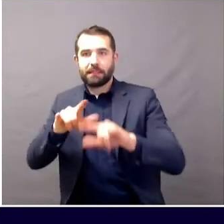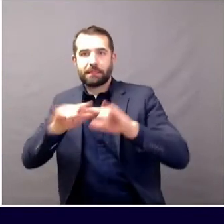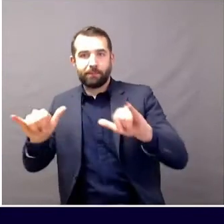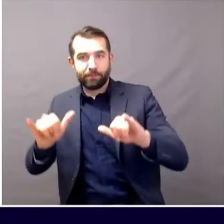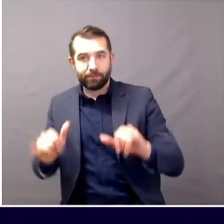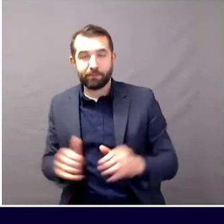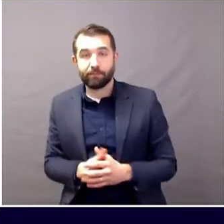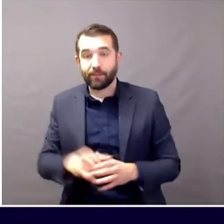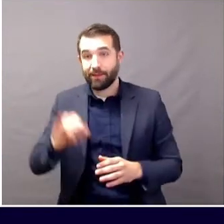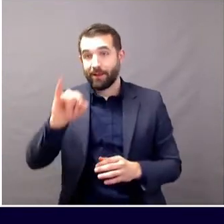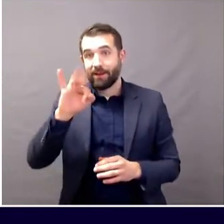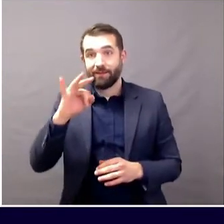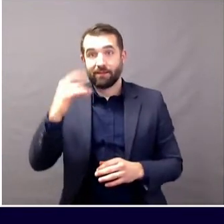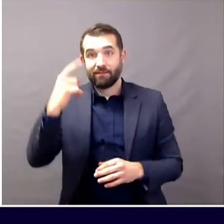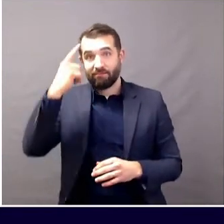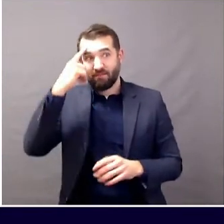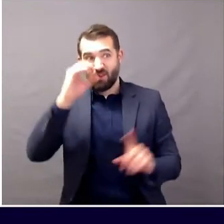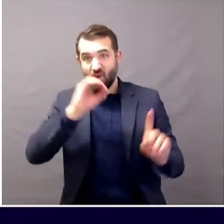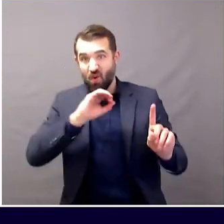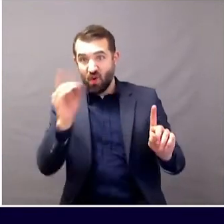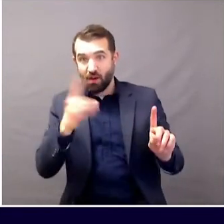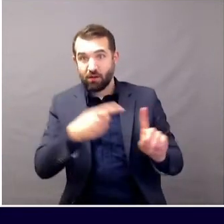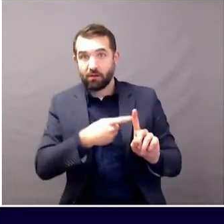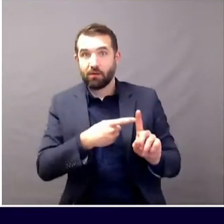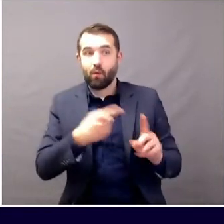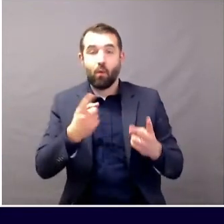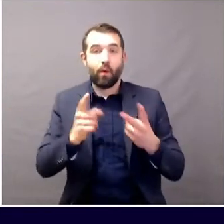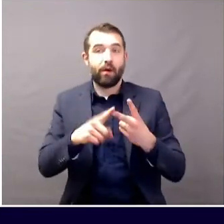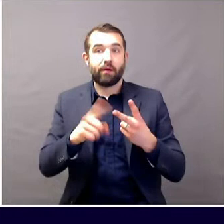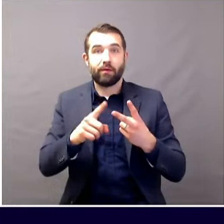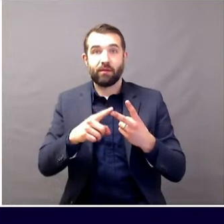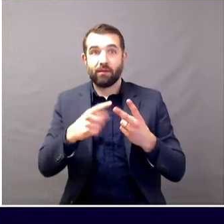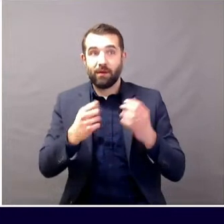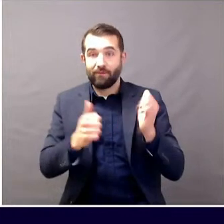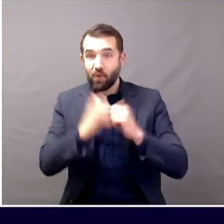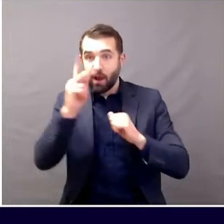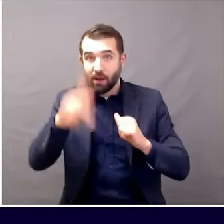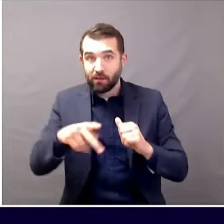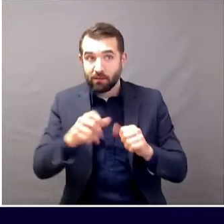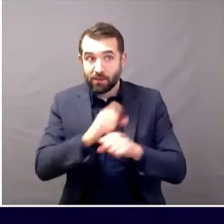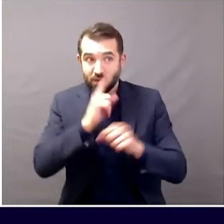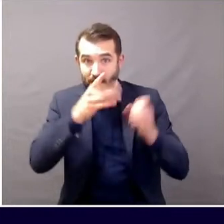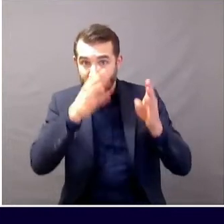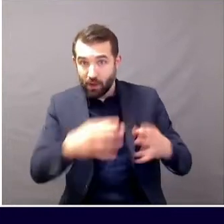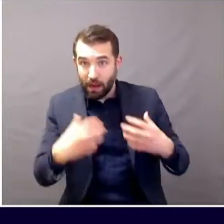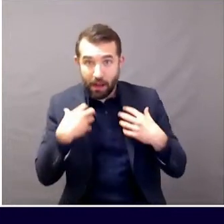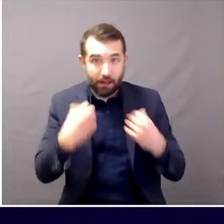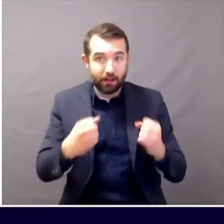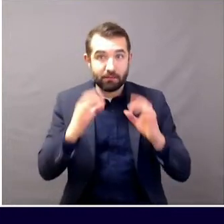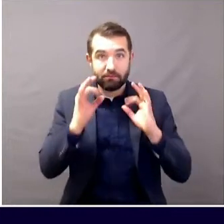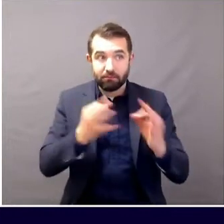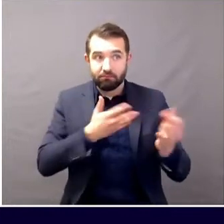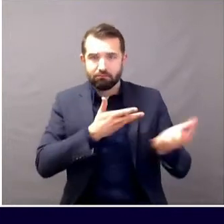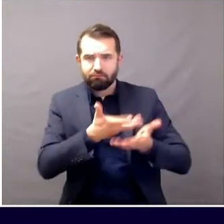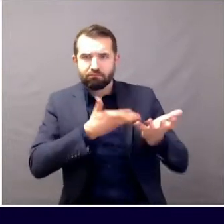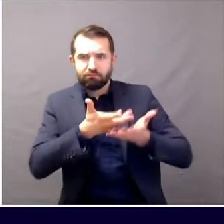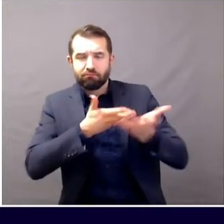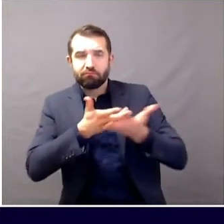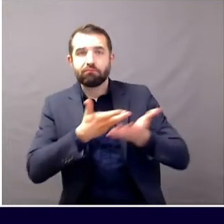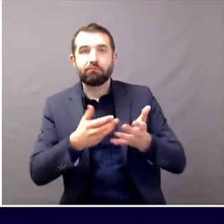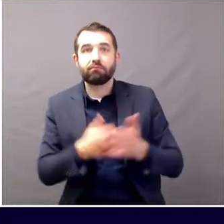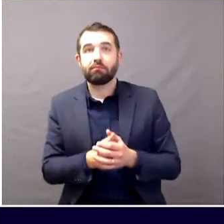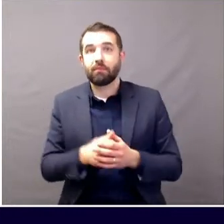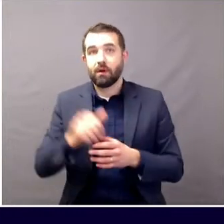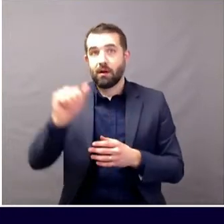use, and to follow up if someone's experienced a non-fatal overdose, and actively outreach to people who are at risk,